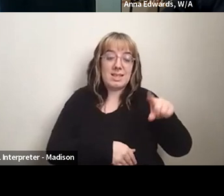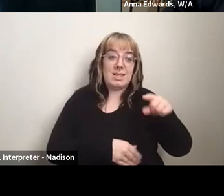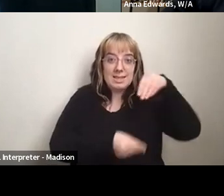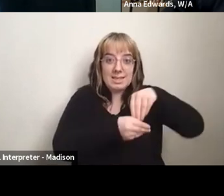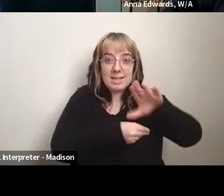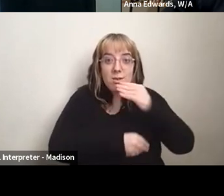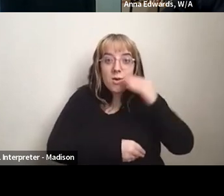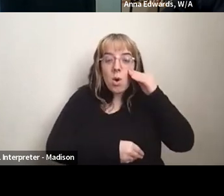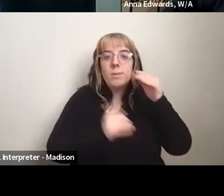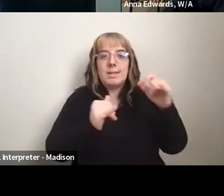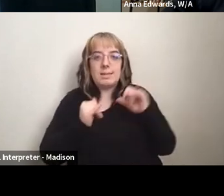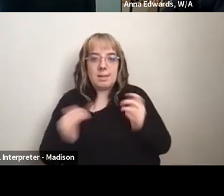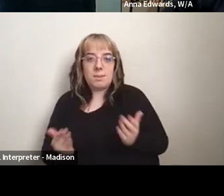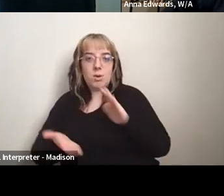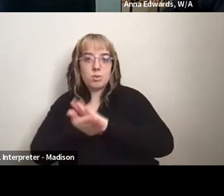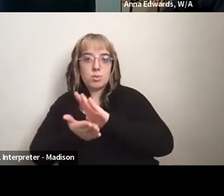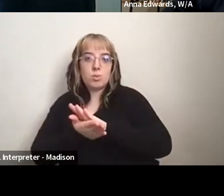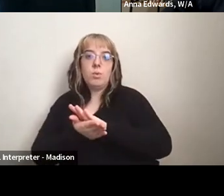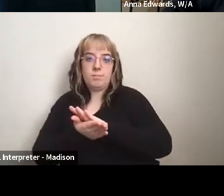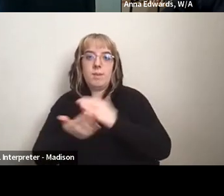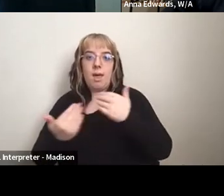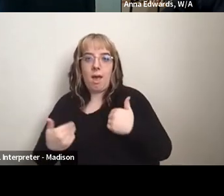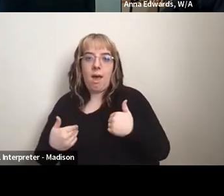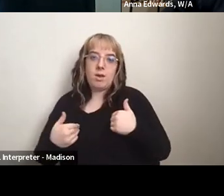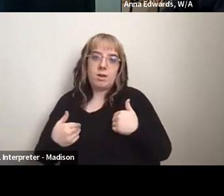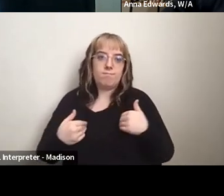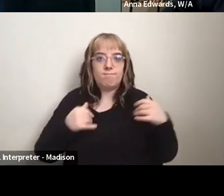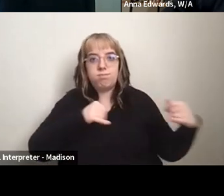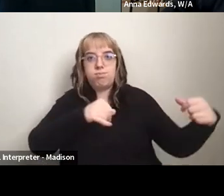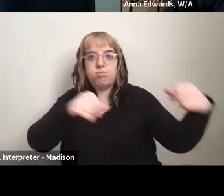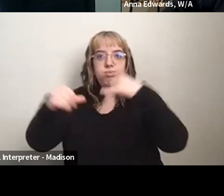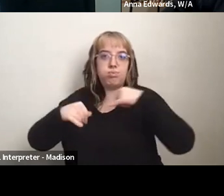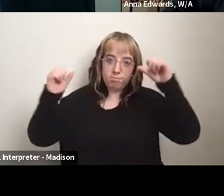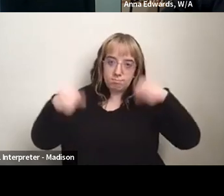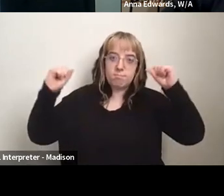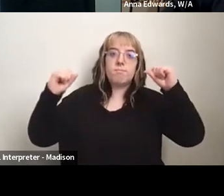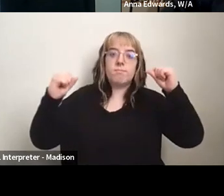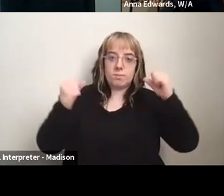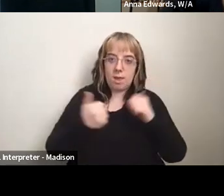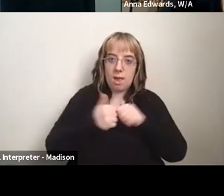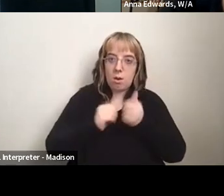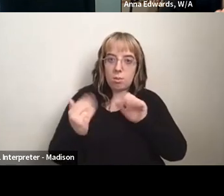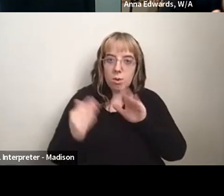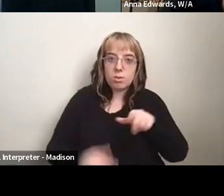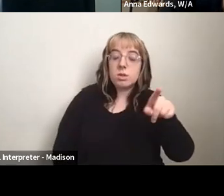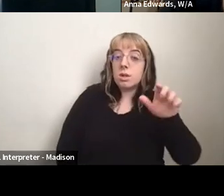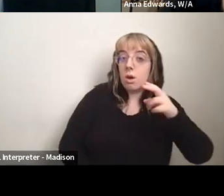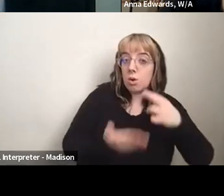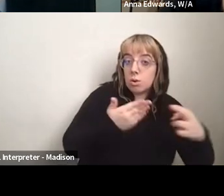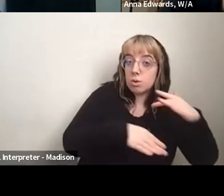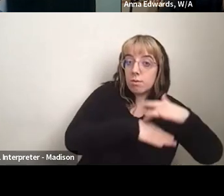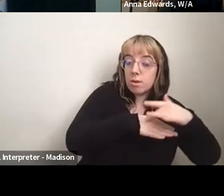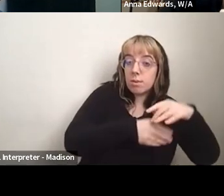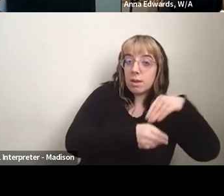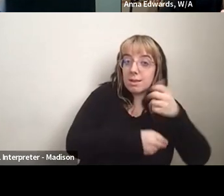well as what we have here in school, so that it is unified and we're working together. That's great. And are the resources available in